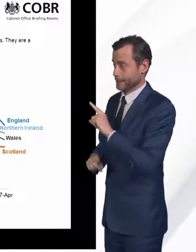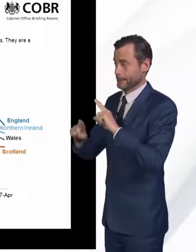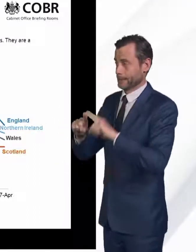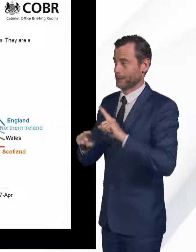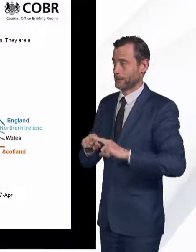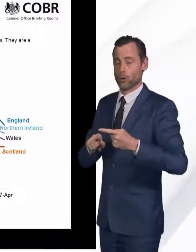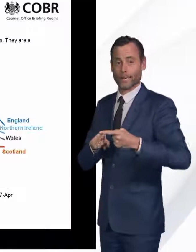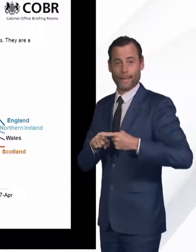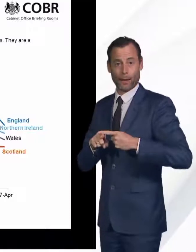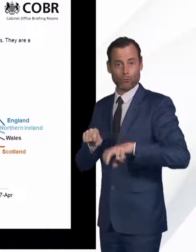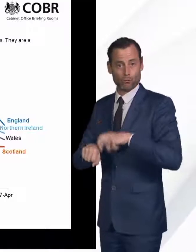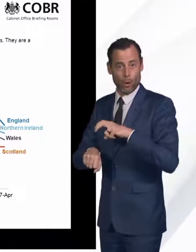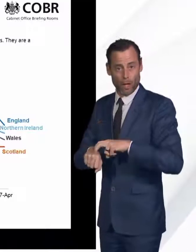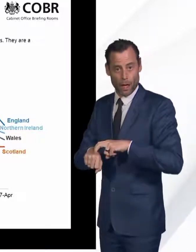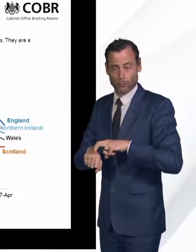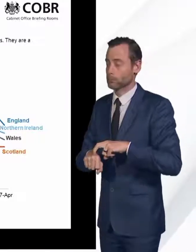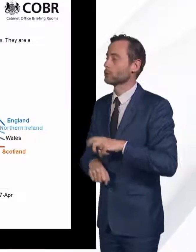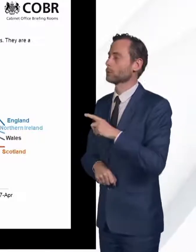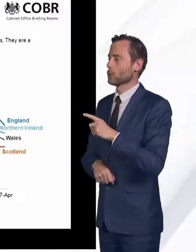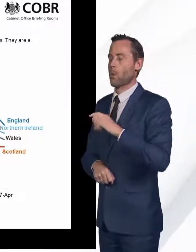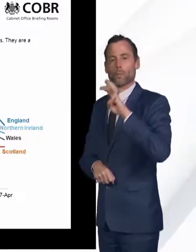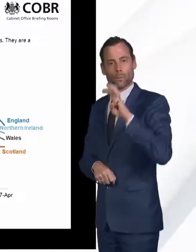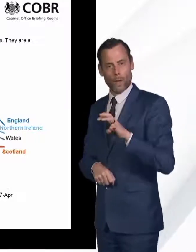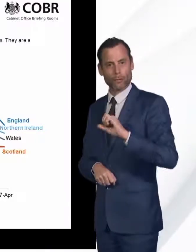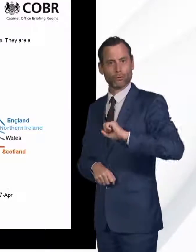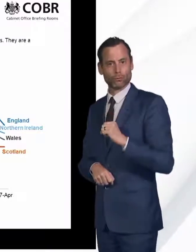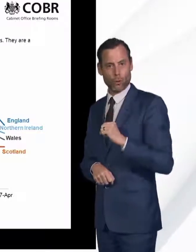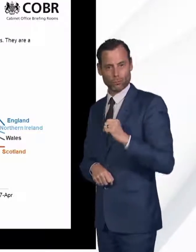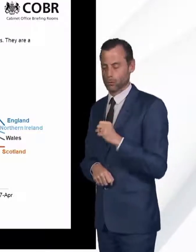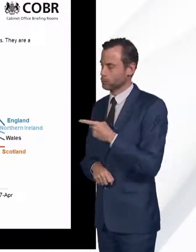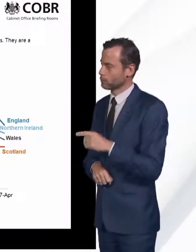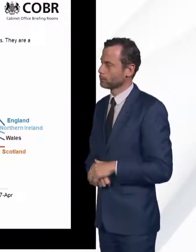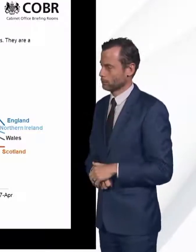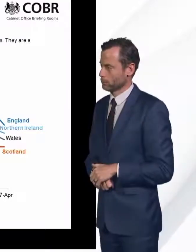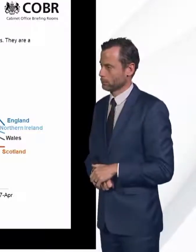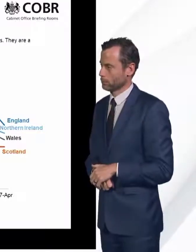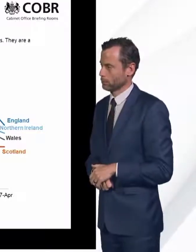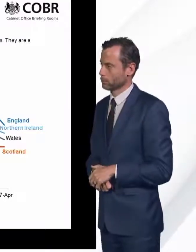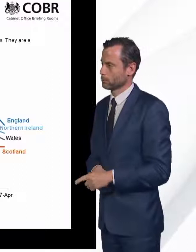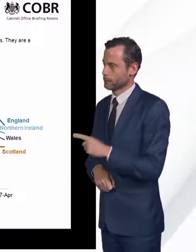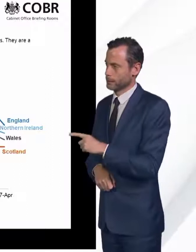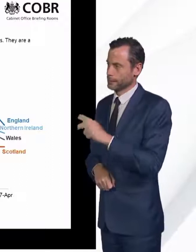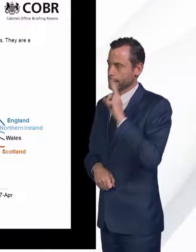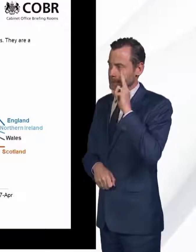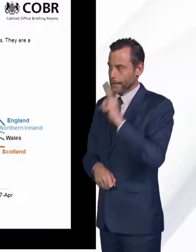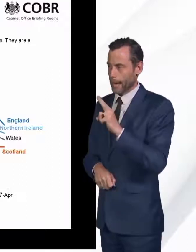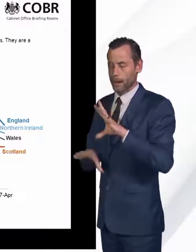what percentage of those beds that can be used for critical care are occupied by a patient with